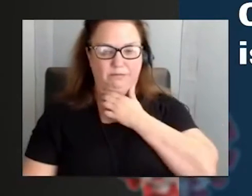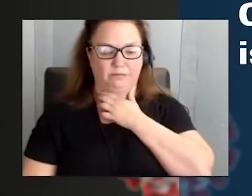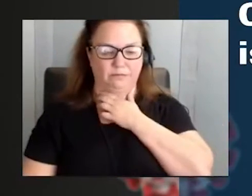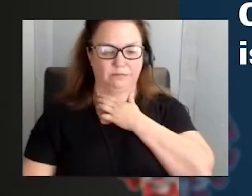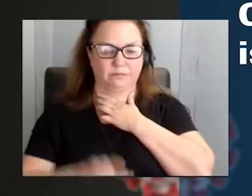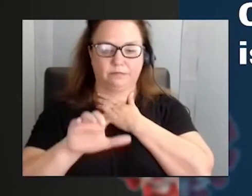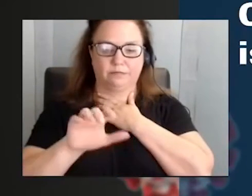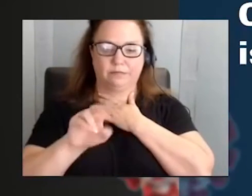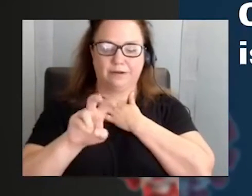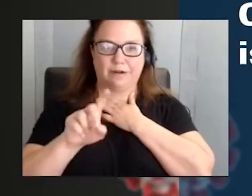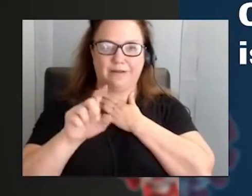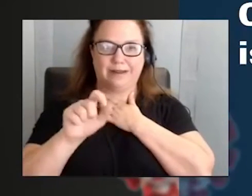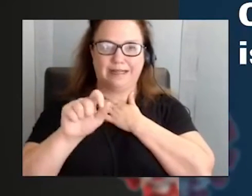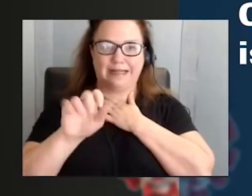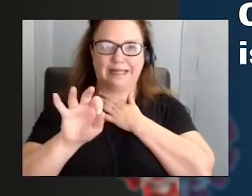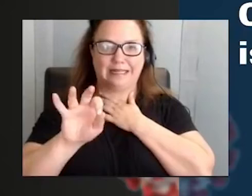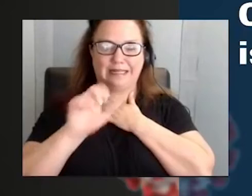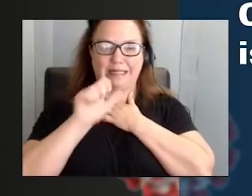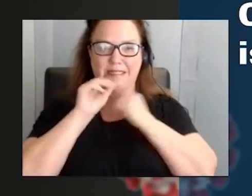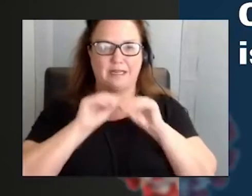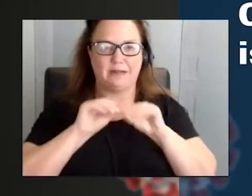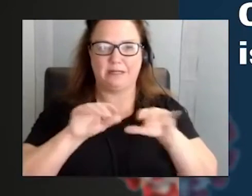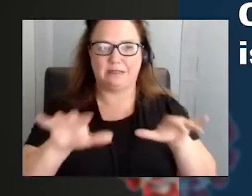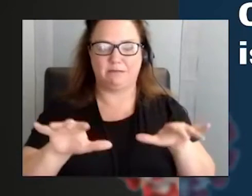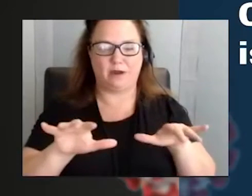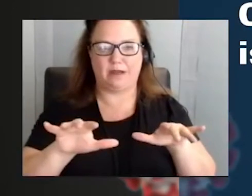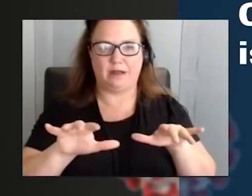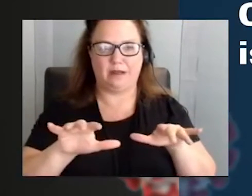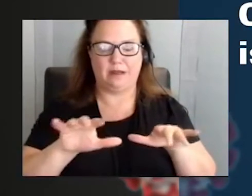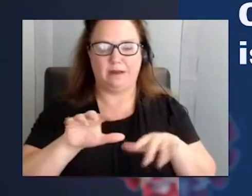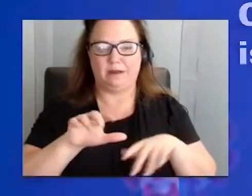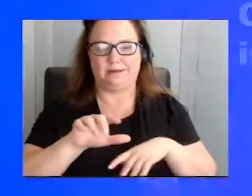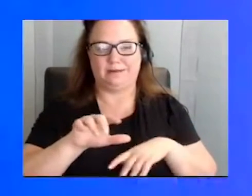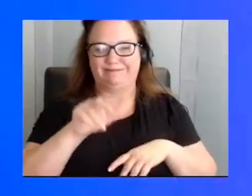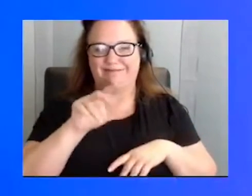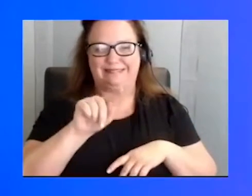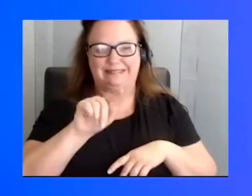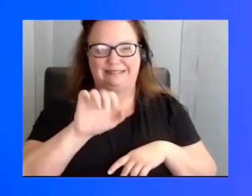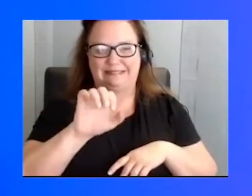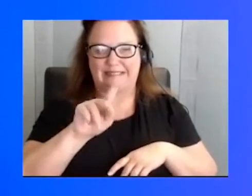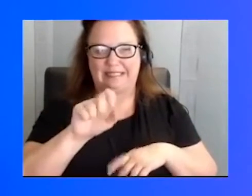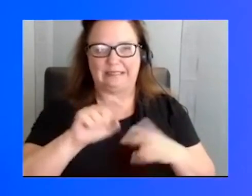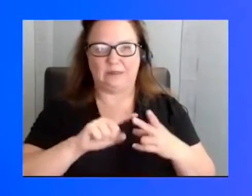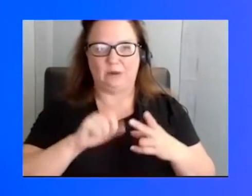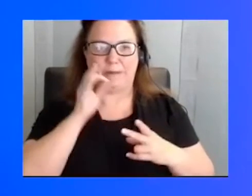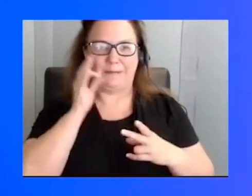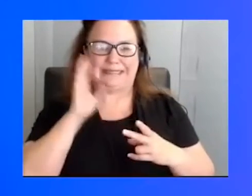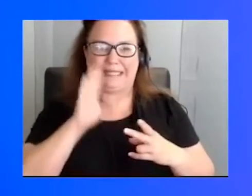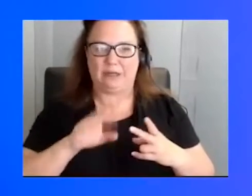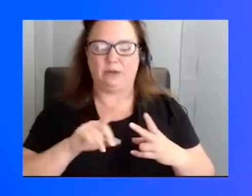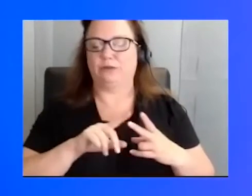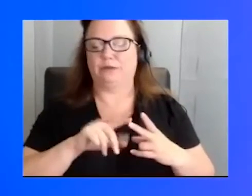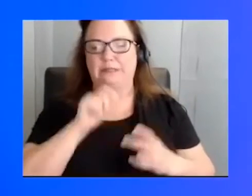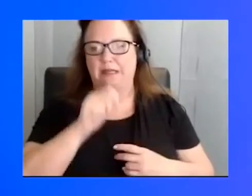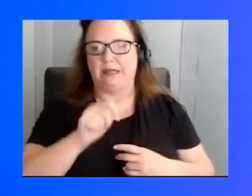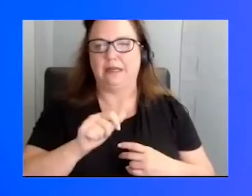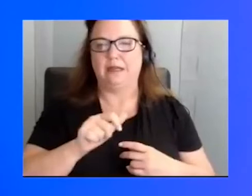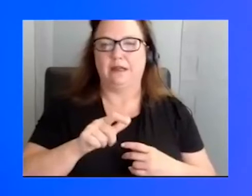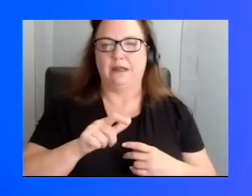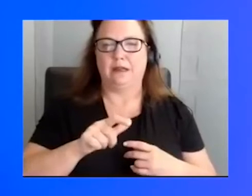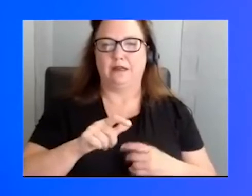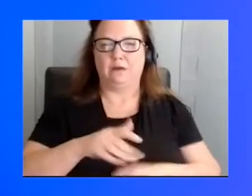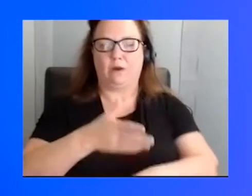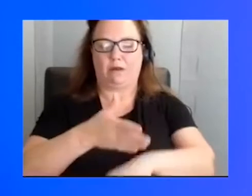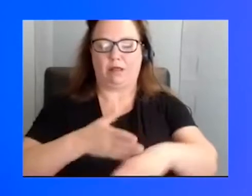COVID-19 is not going to be spread by any vectors such as ticks or mosquitoes. What you do need to do is wear long clothes,